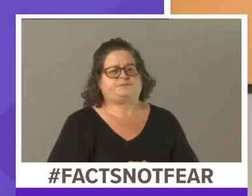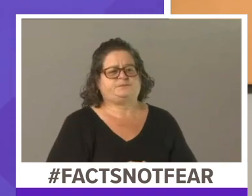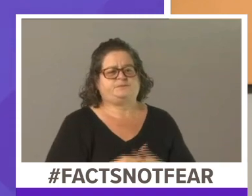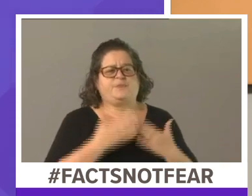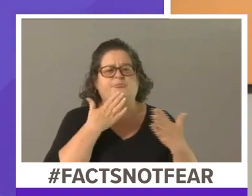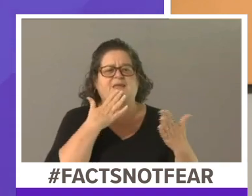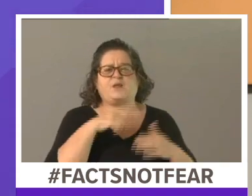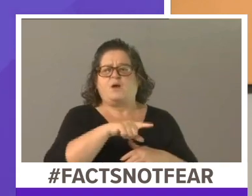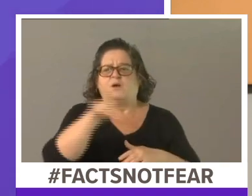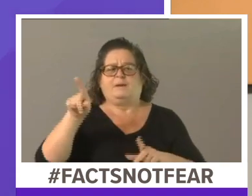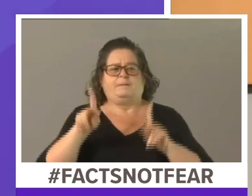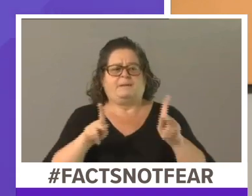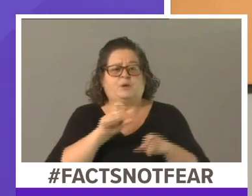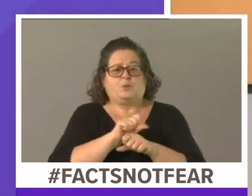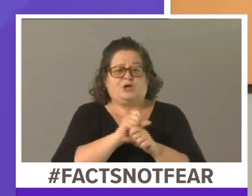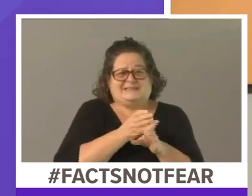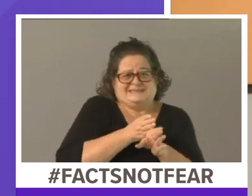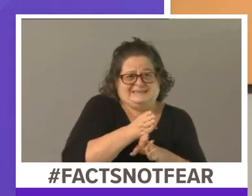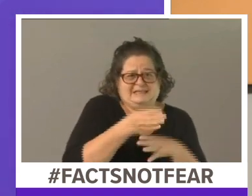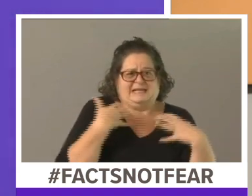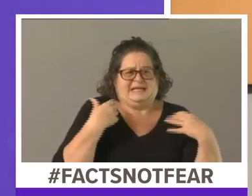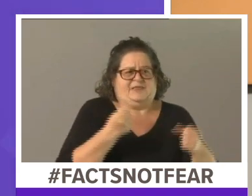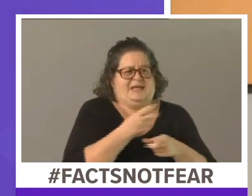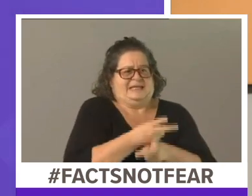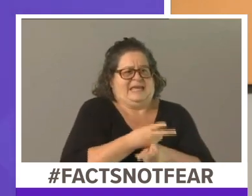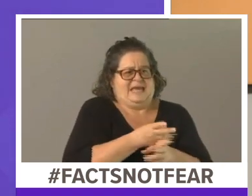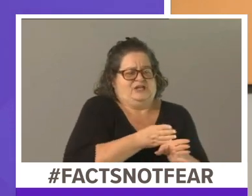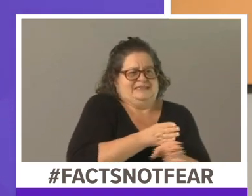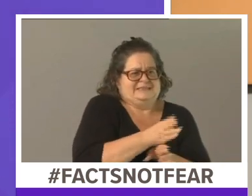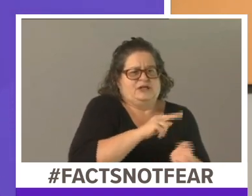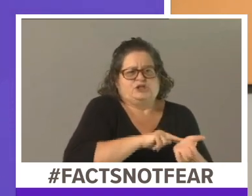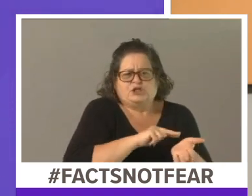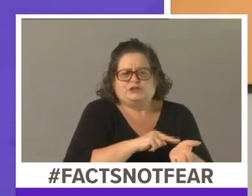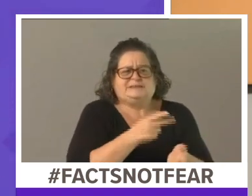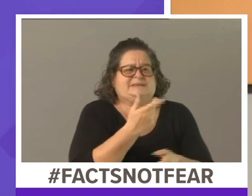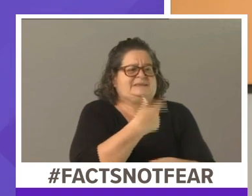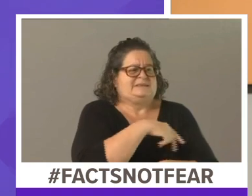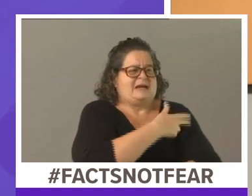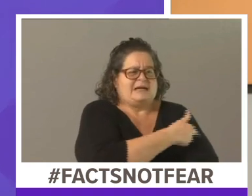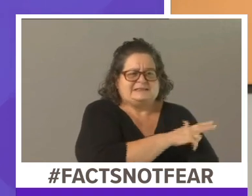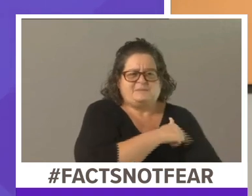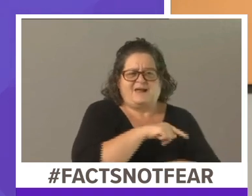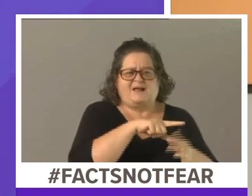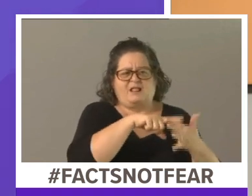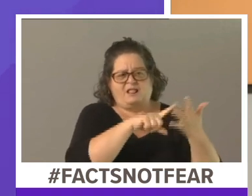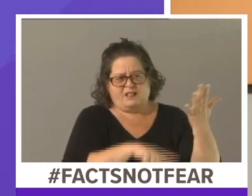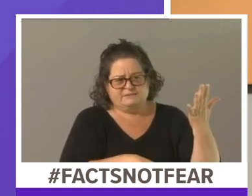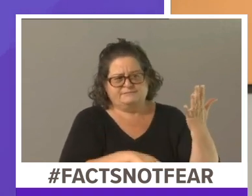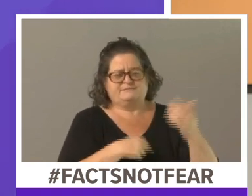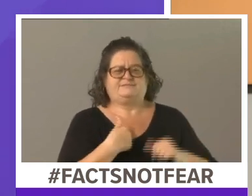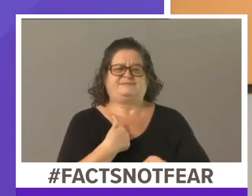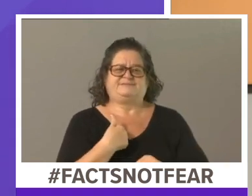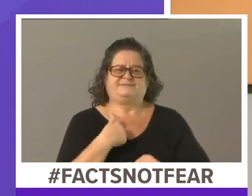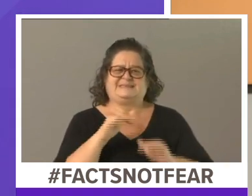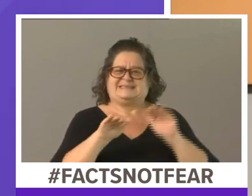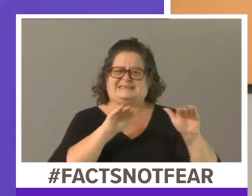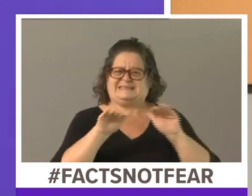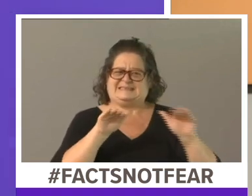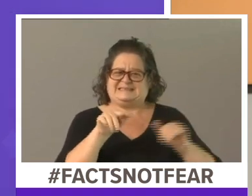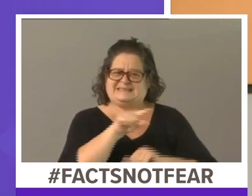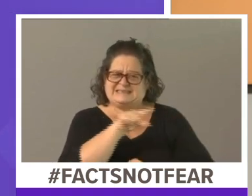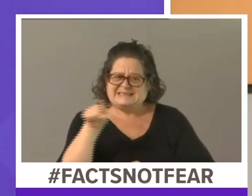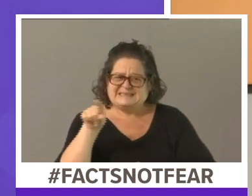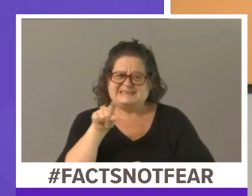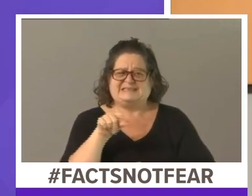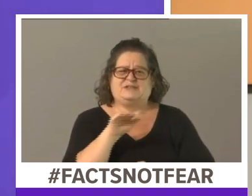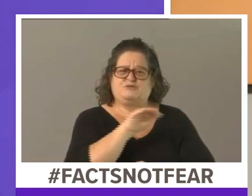healthcare industry today. And I want to remind you, I've been saying this now for several weeks, you are safer